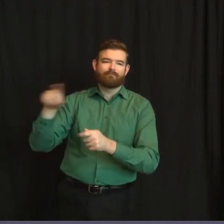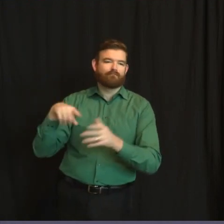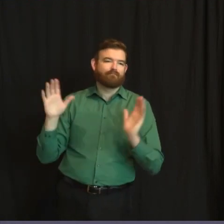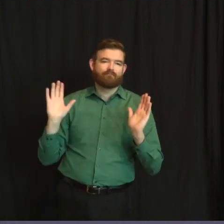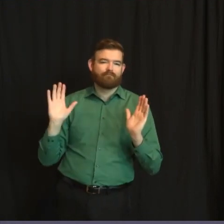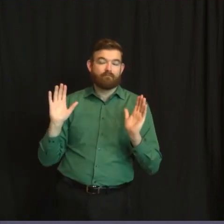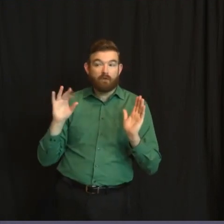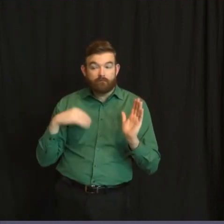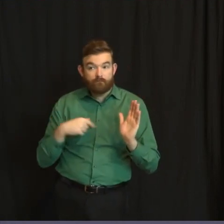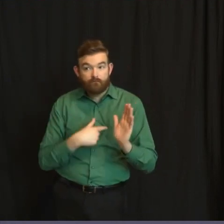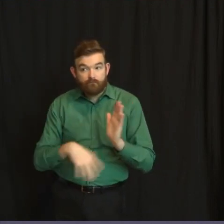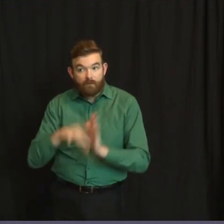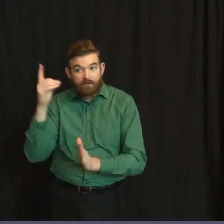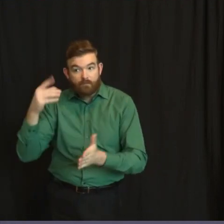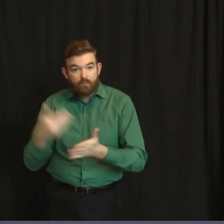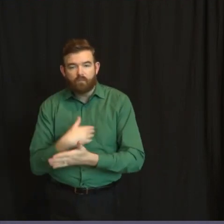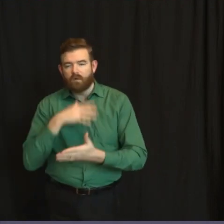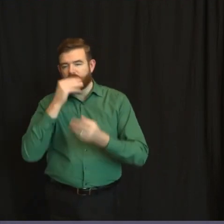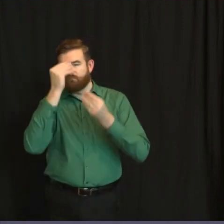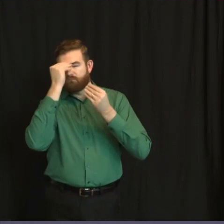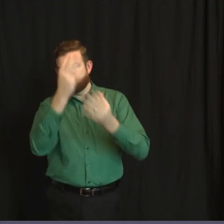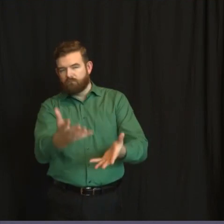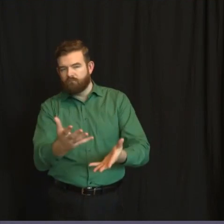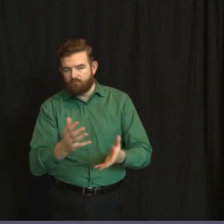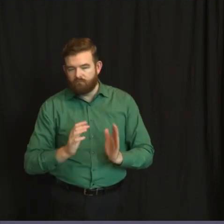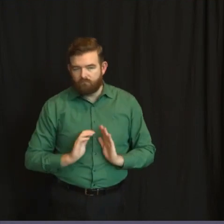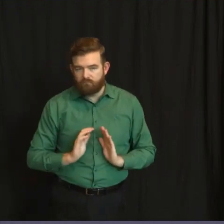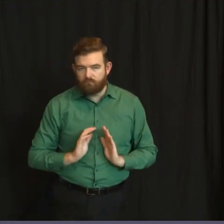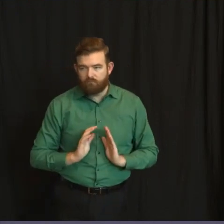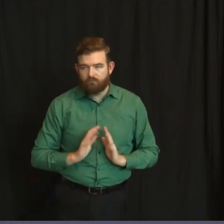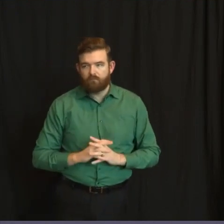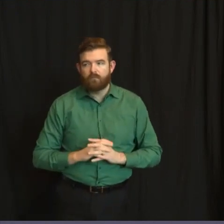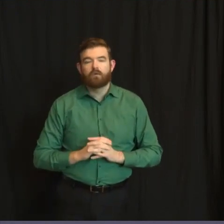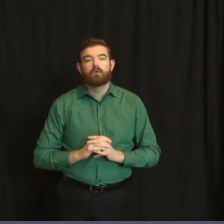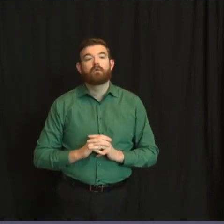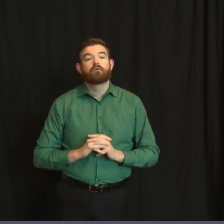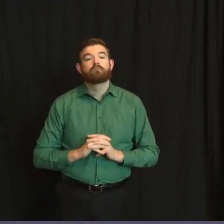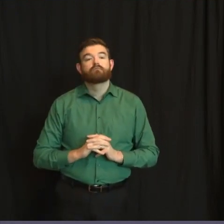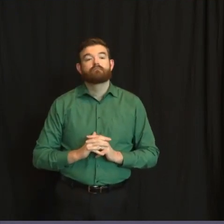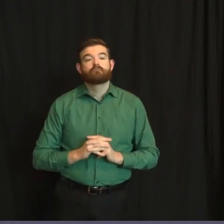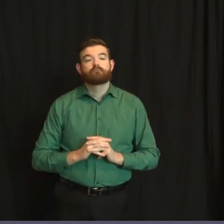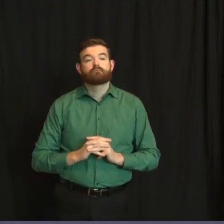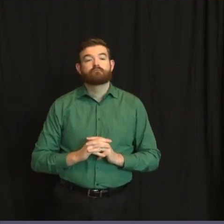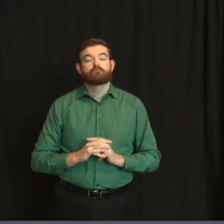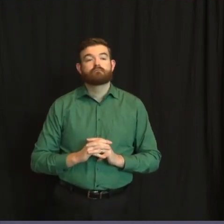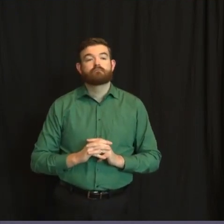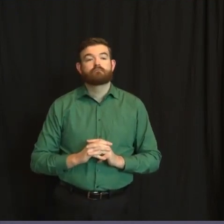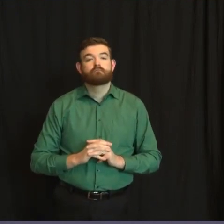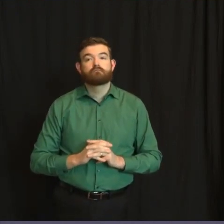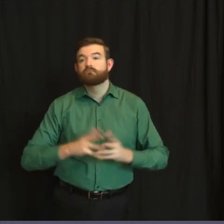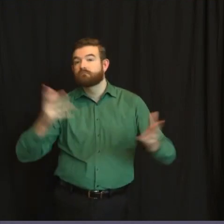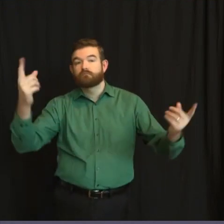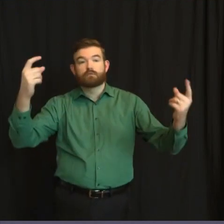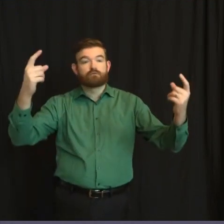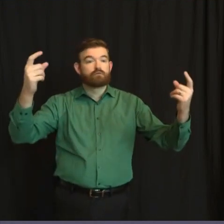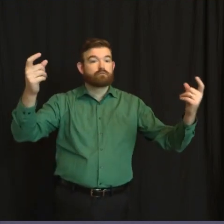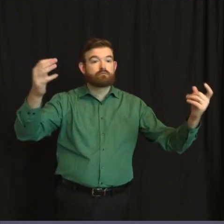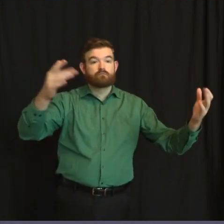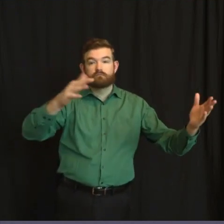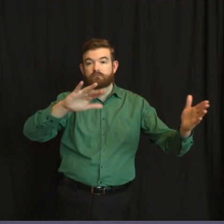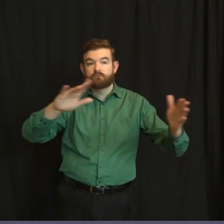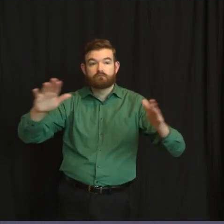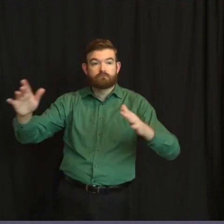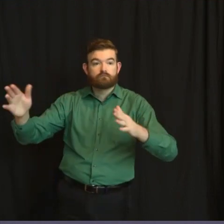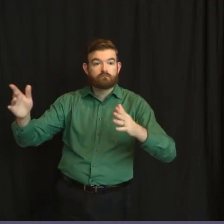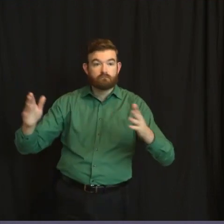Thank you for that. Sir, do you have one? You good? Anybody else I'm missing back there? Brent, we're gonna be able to make